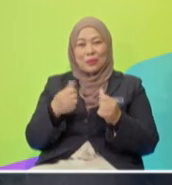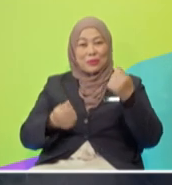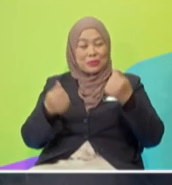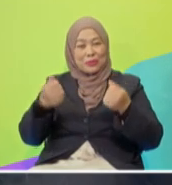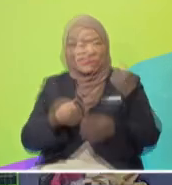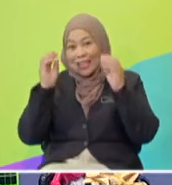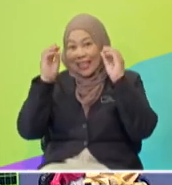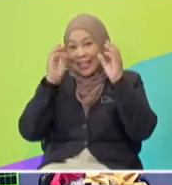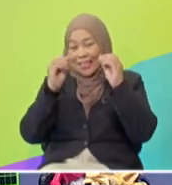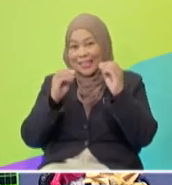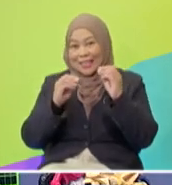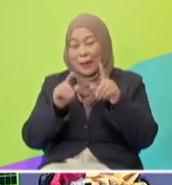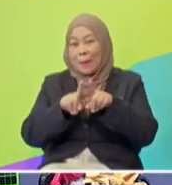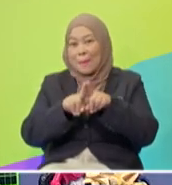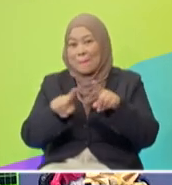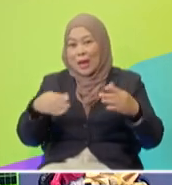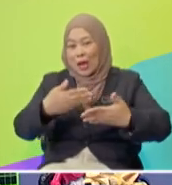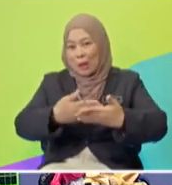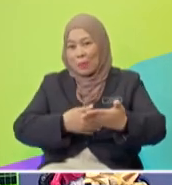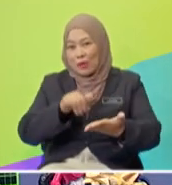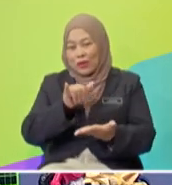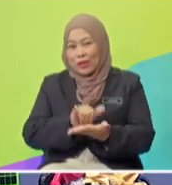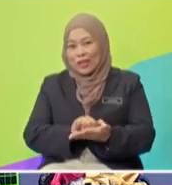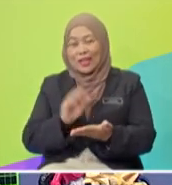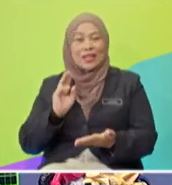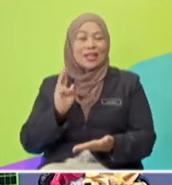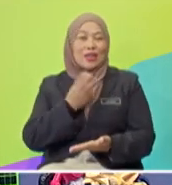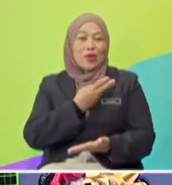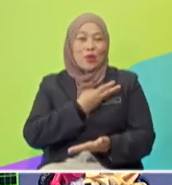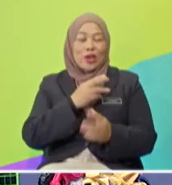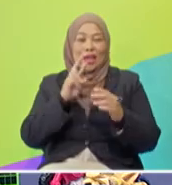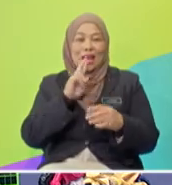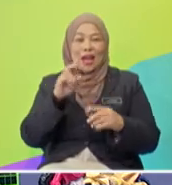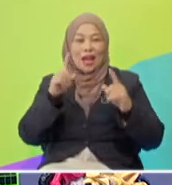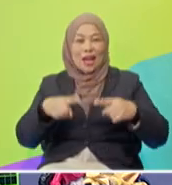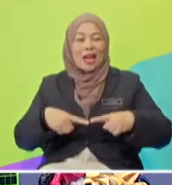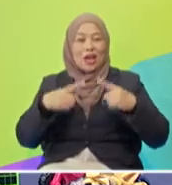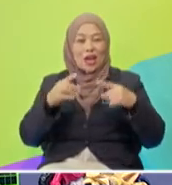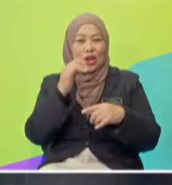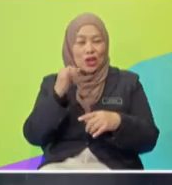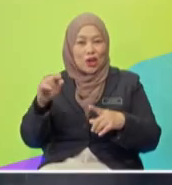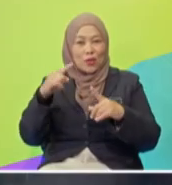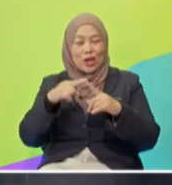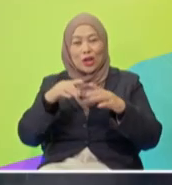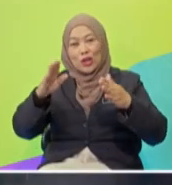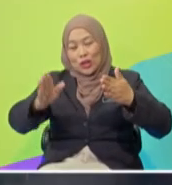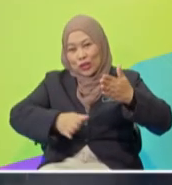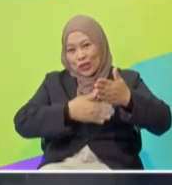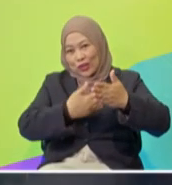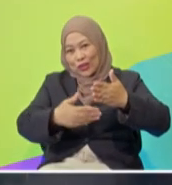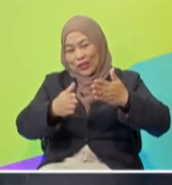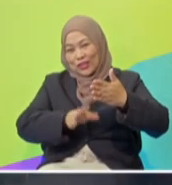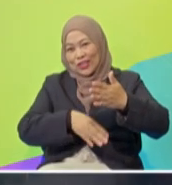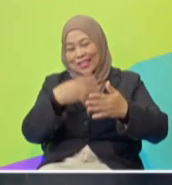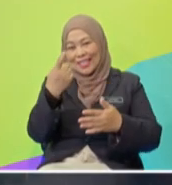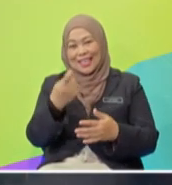first, teacher, can we sing the bus song again? I actually like that song, and my friends at home want to sing it along as well. Yeah, is that okay? I can feel that you